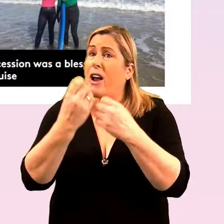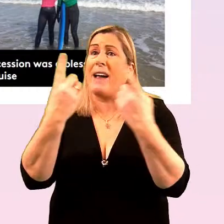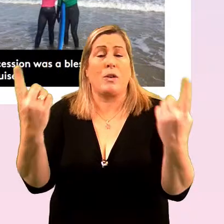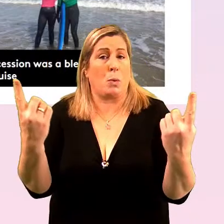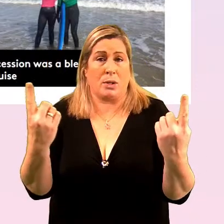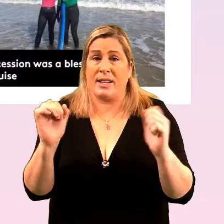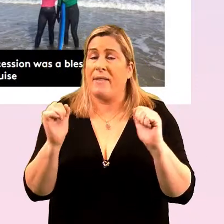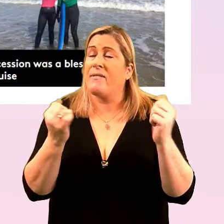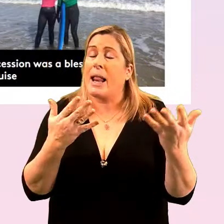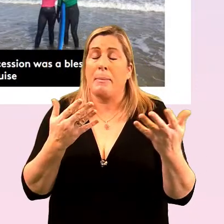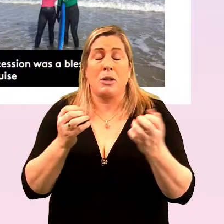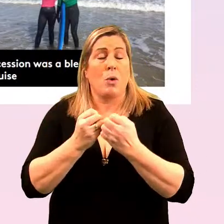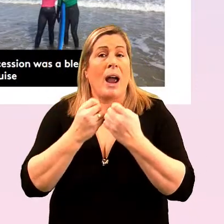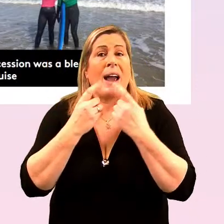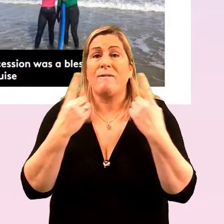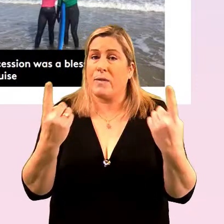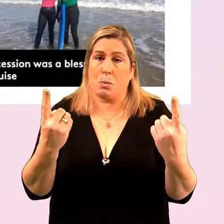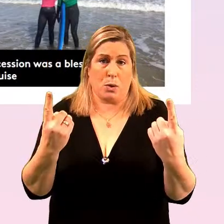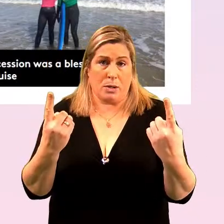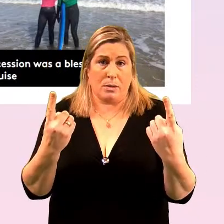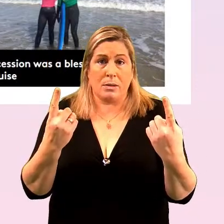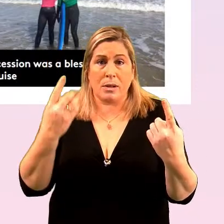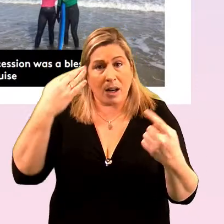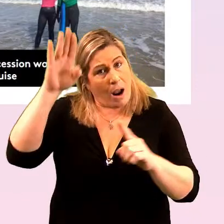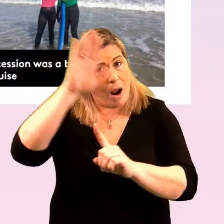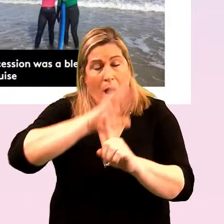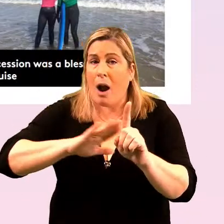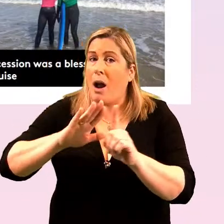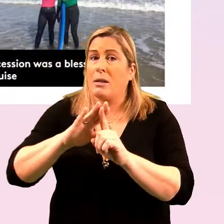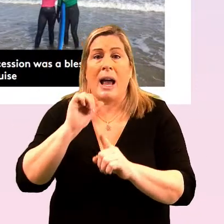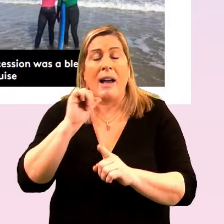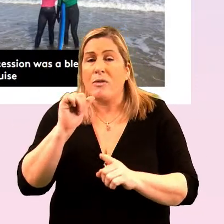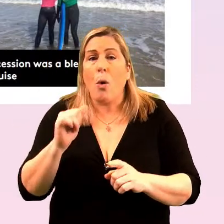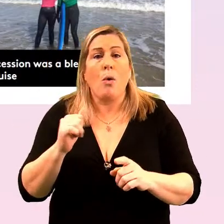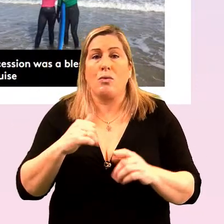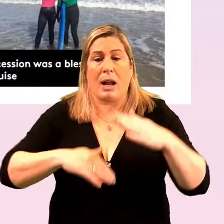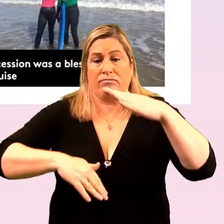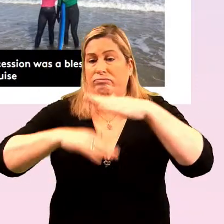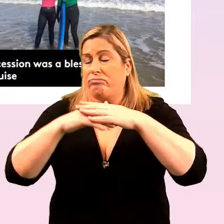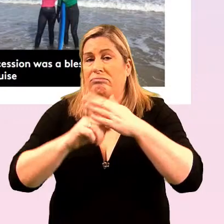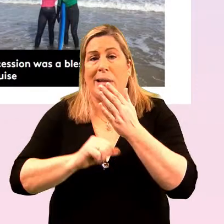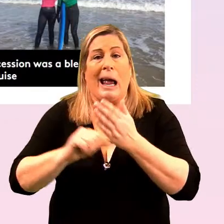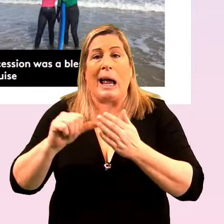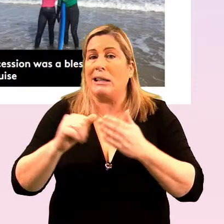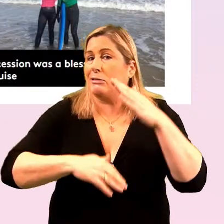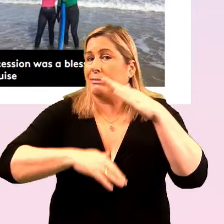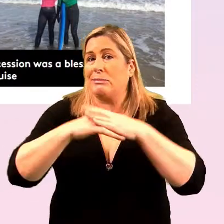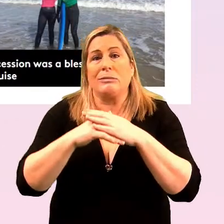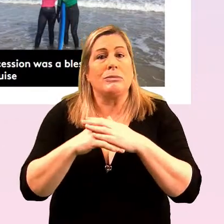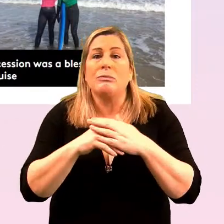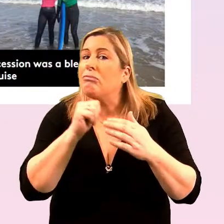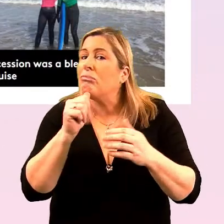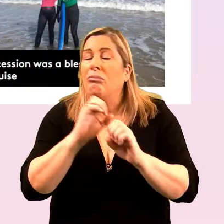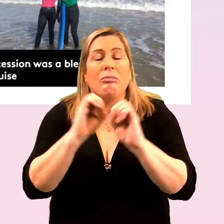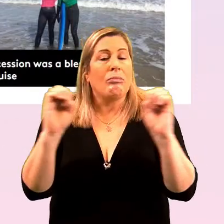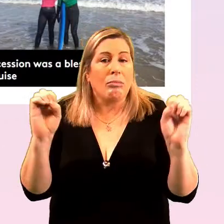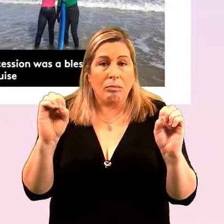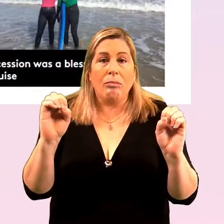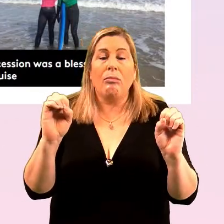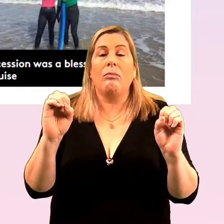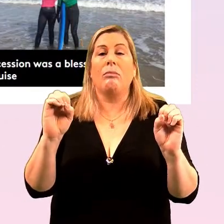to everyone across the country. It has no upper age limit whatsoever. And in